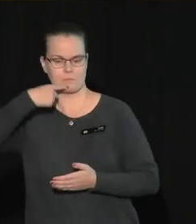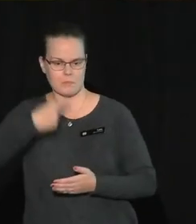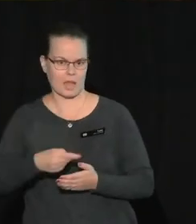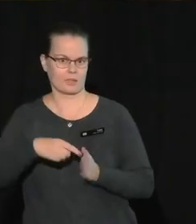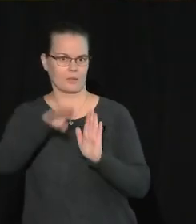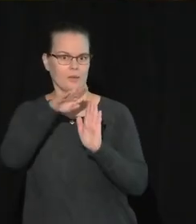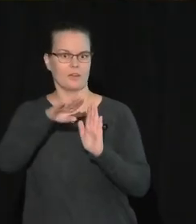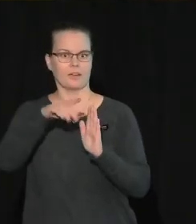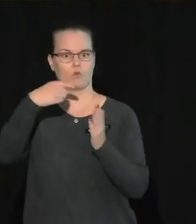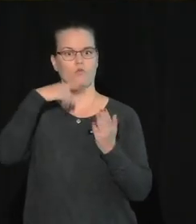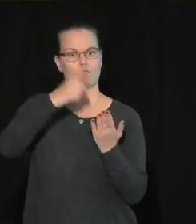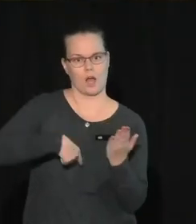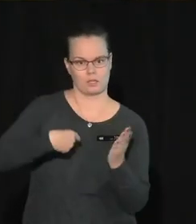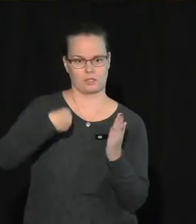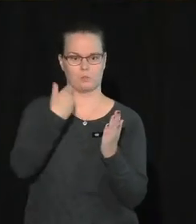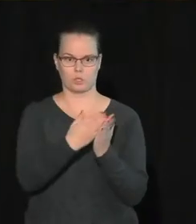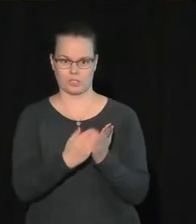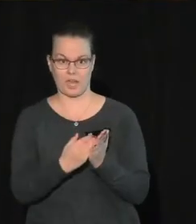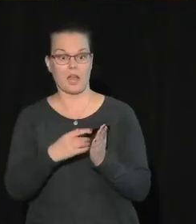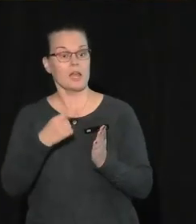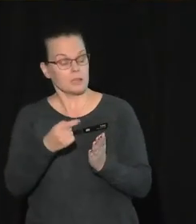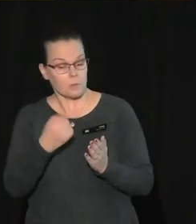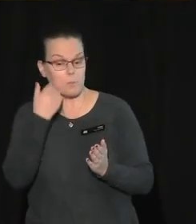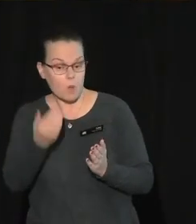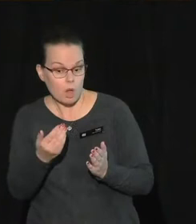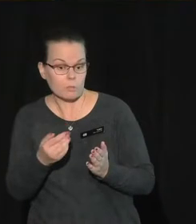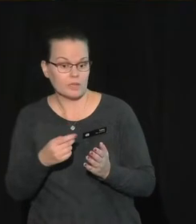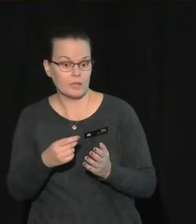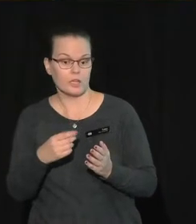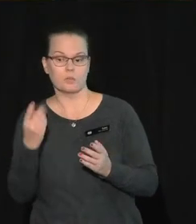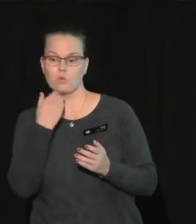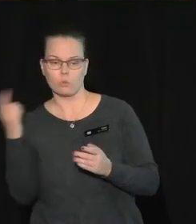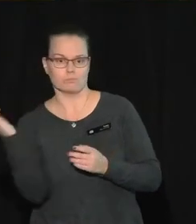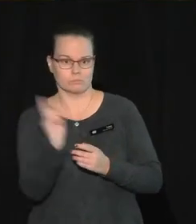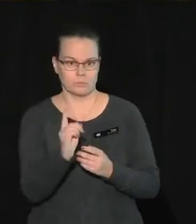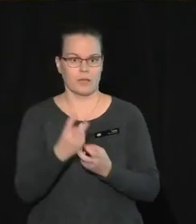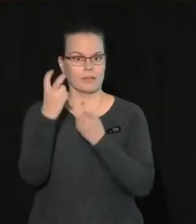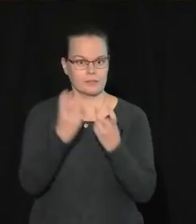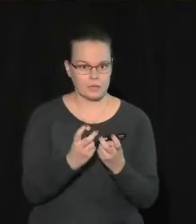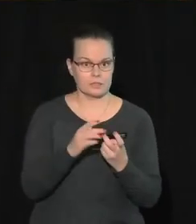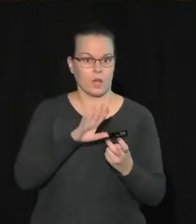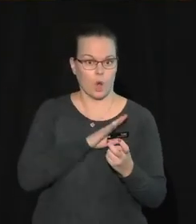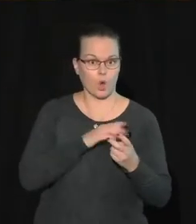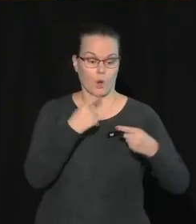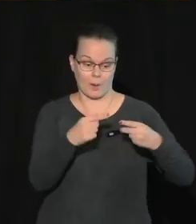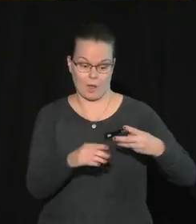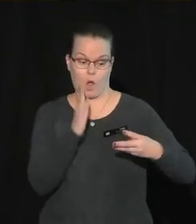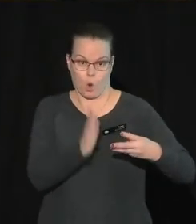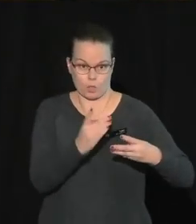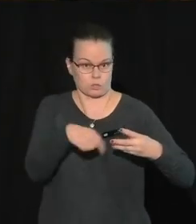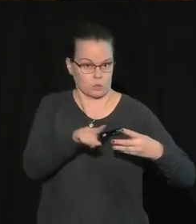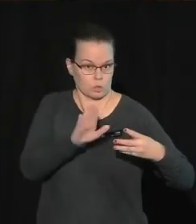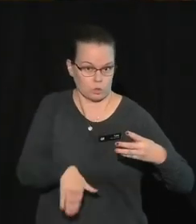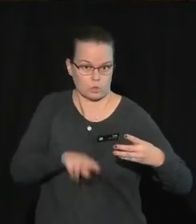authorities that are going to check compliance with the accessibility requirements, but also compliance with